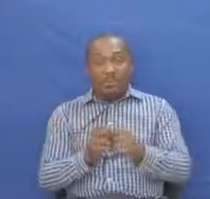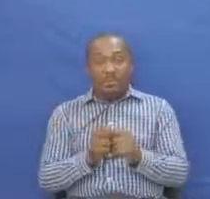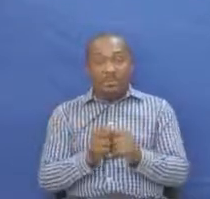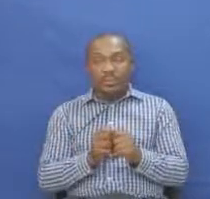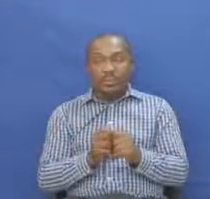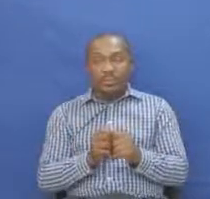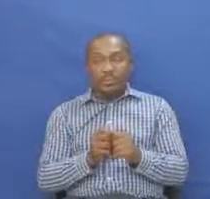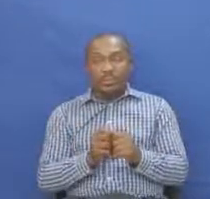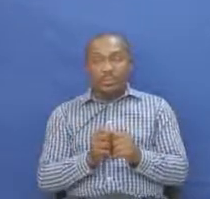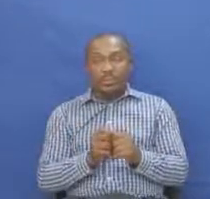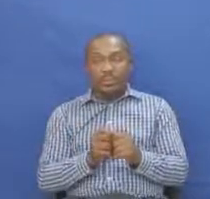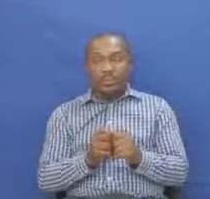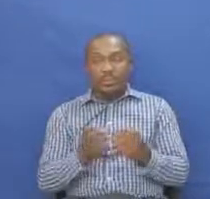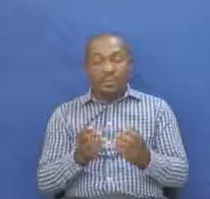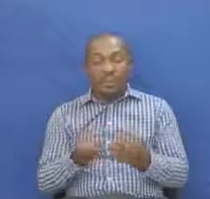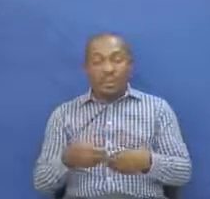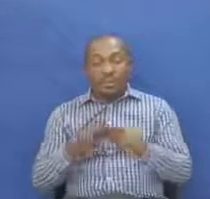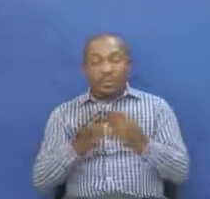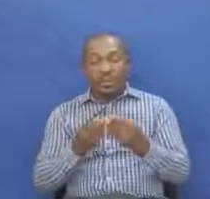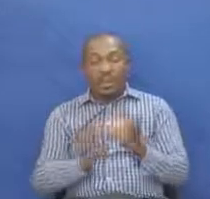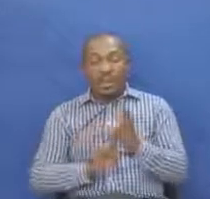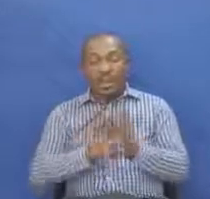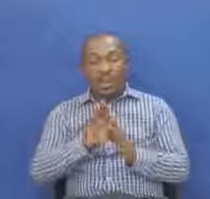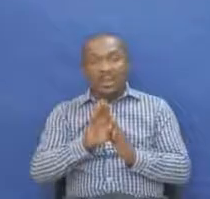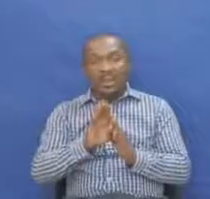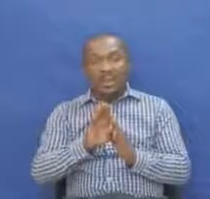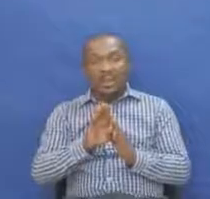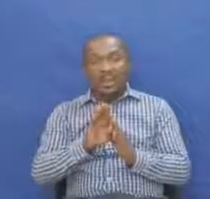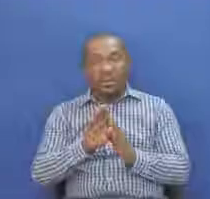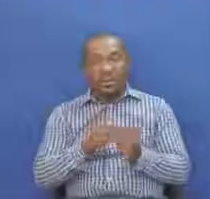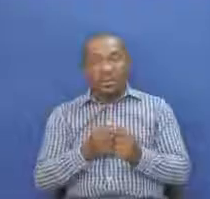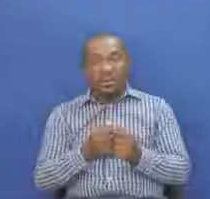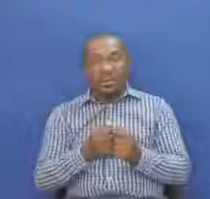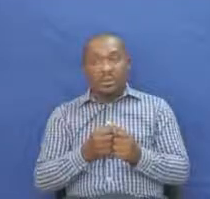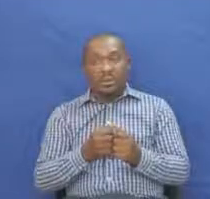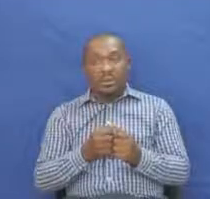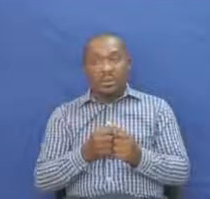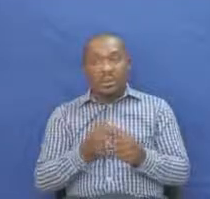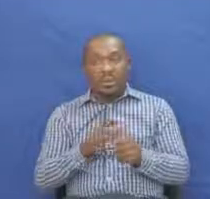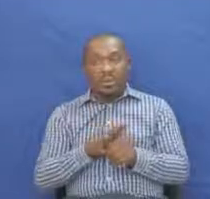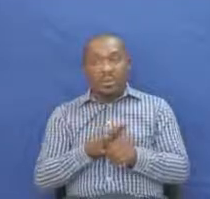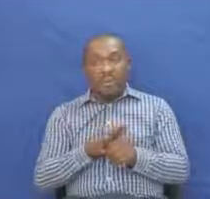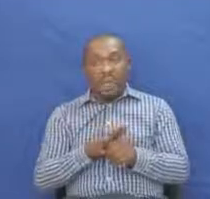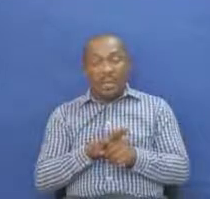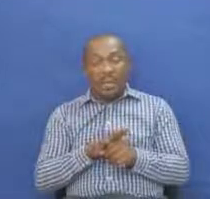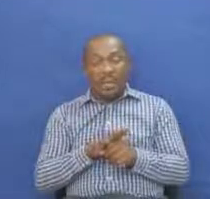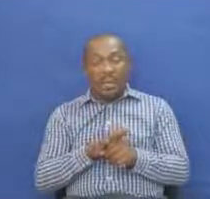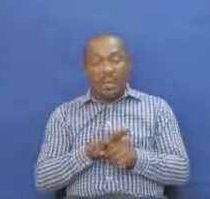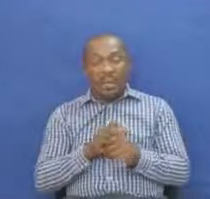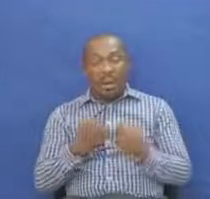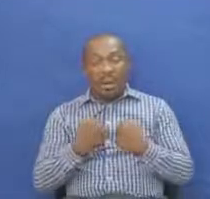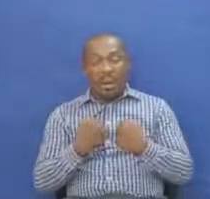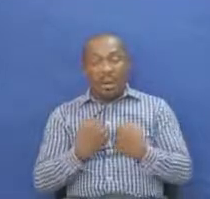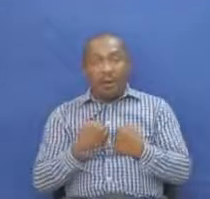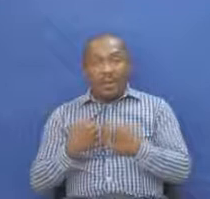The cells divide to give rise to a many complex cells. The cell